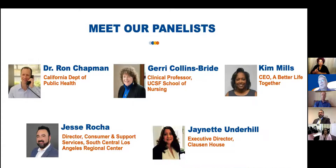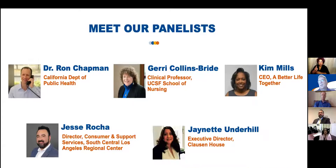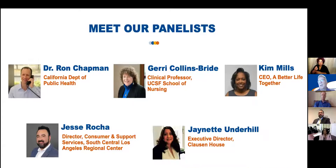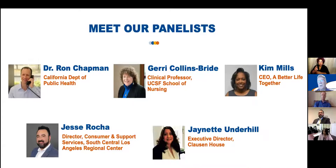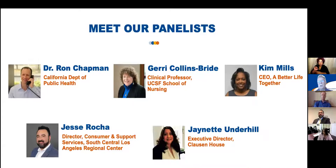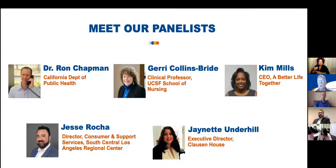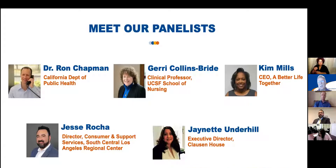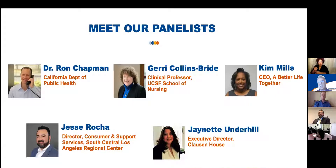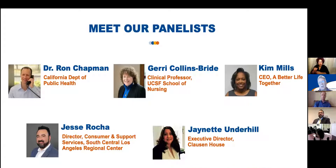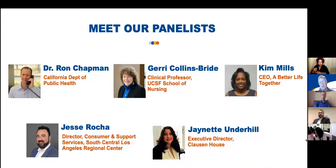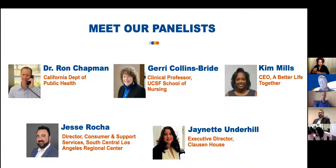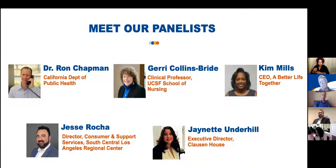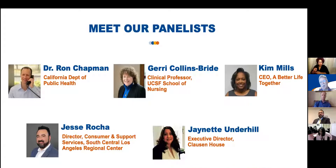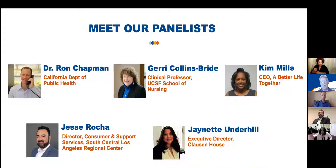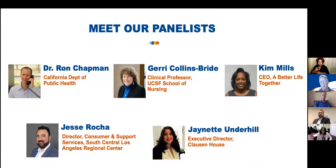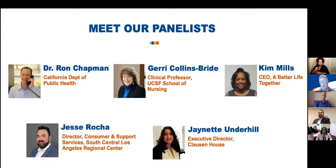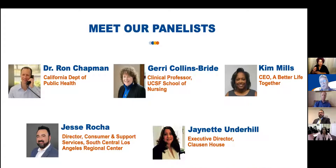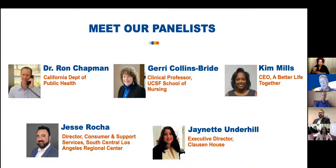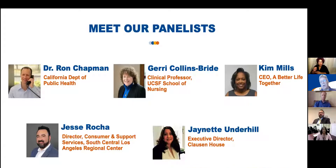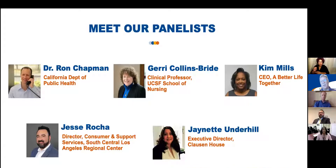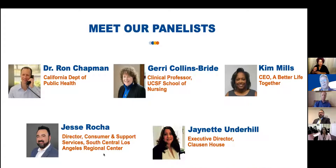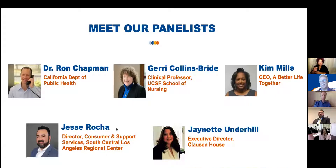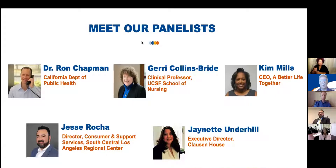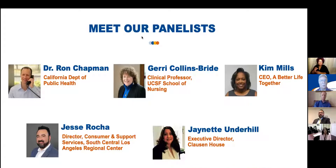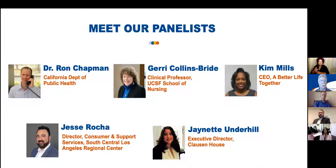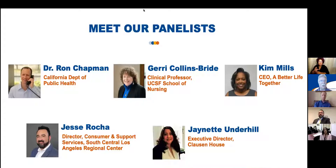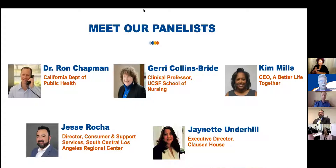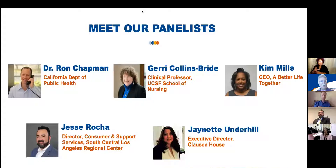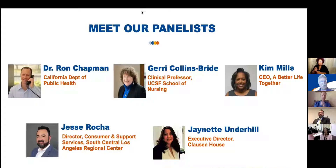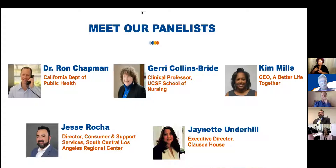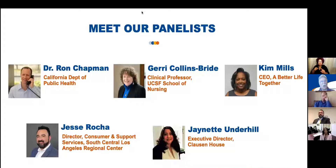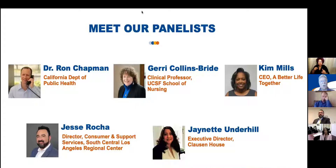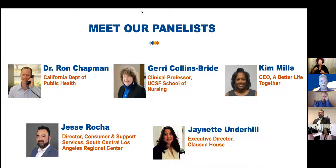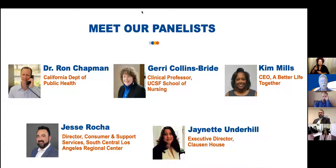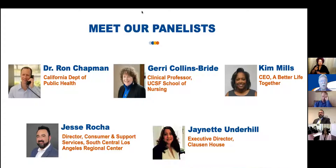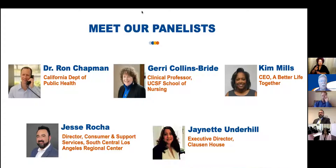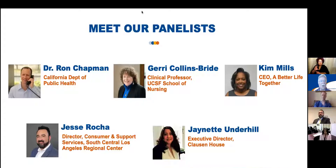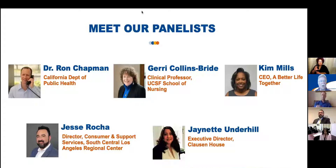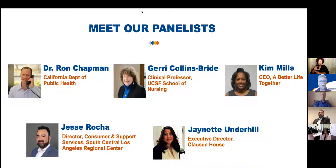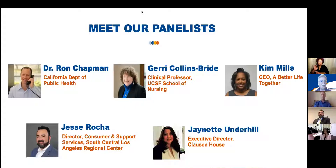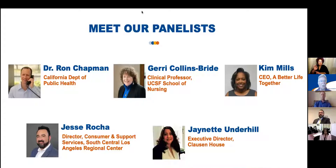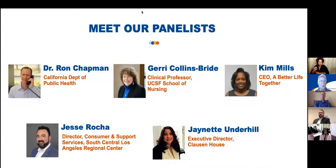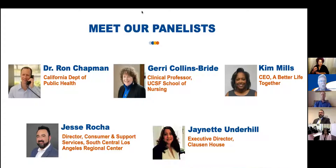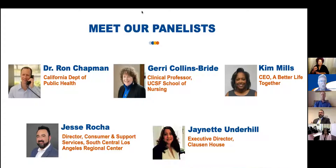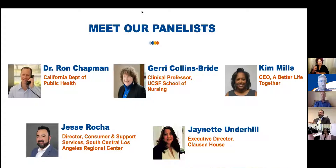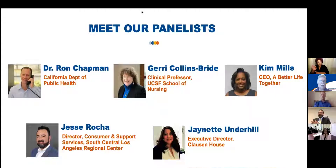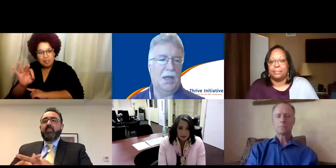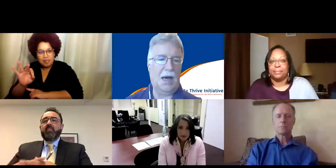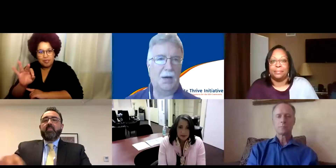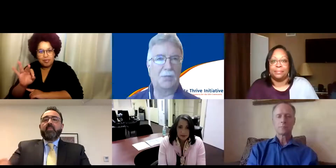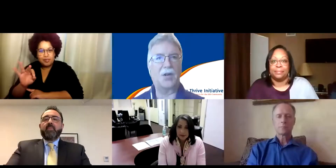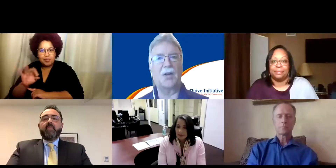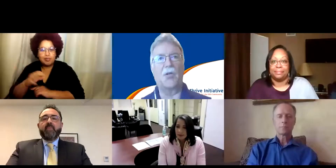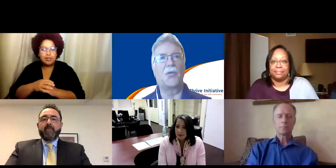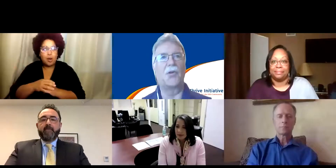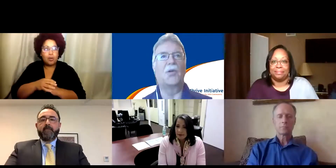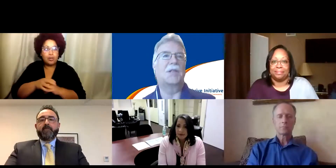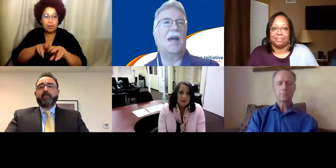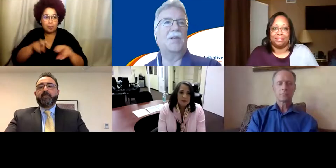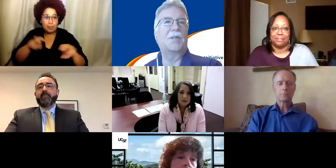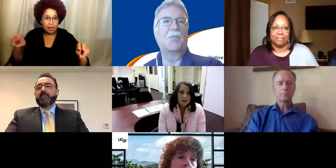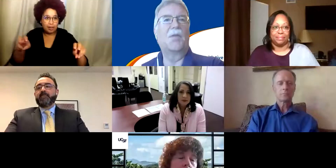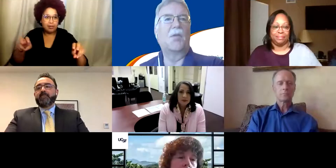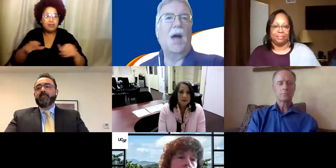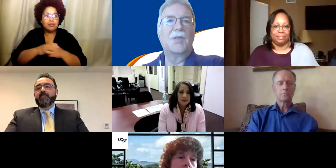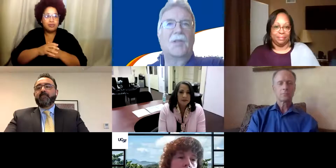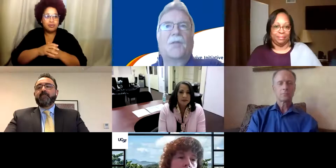Cool, so this is our panel. So we've been getting Q&A questions come in, and we've got a few things to start with. And so we'll try to go through and just